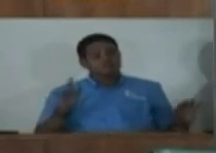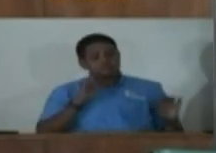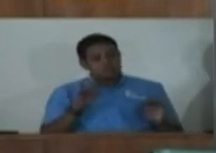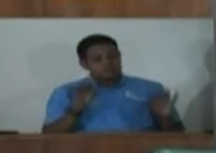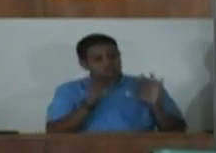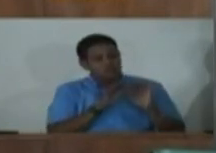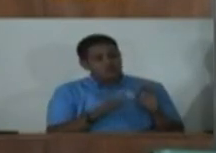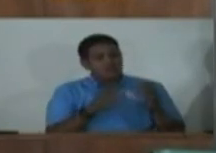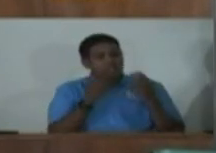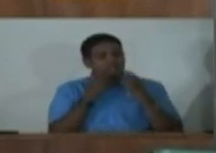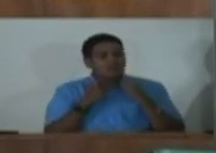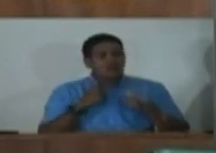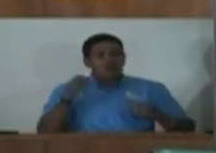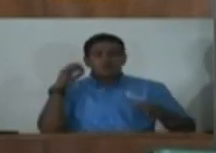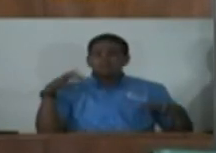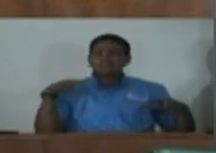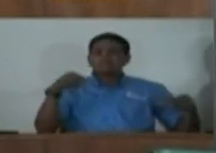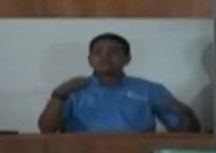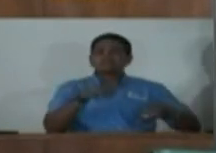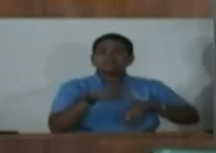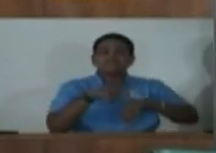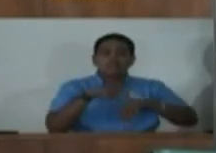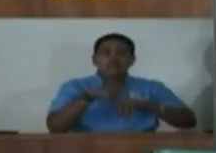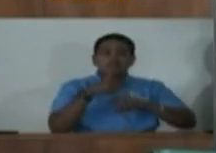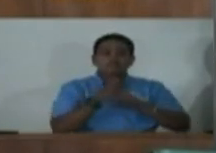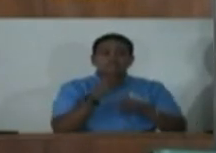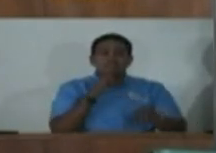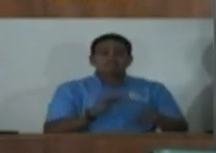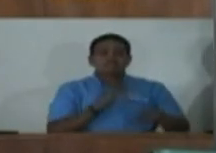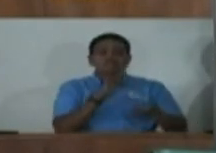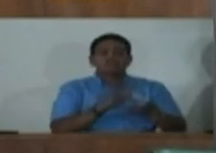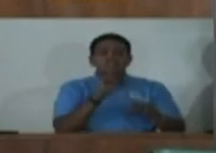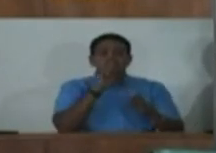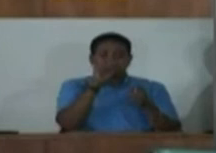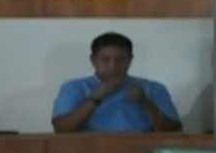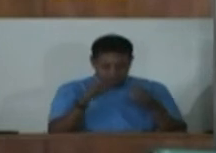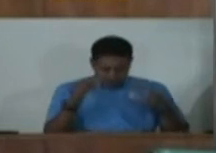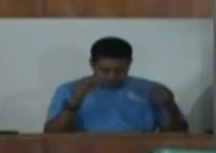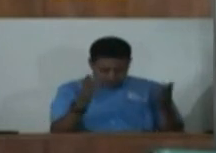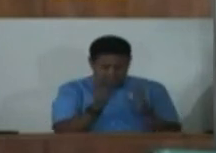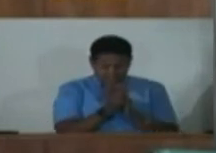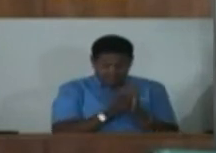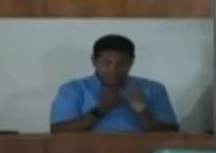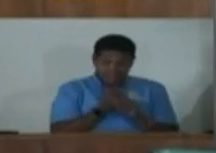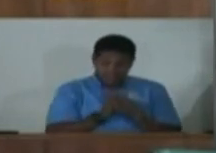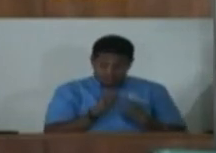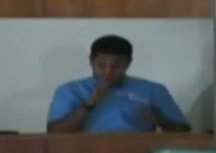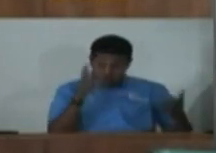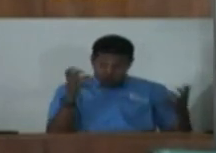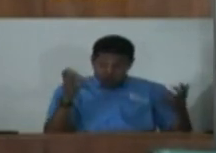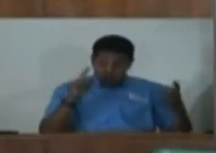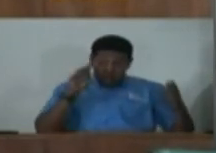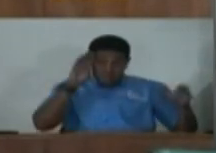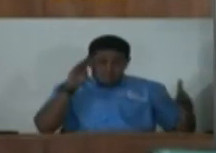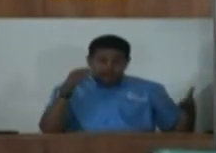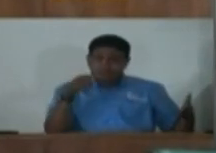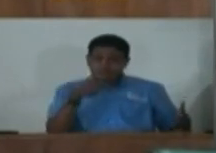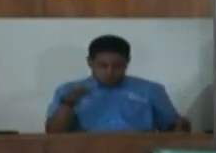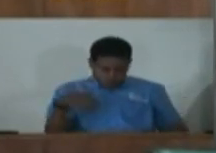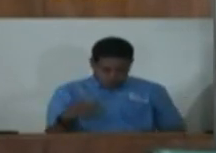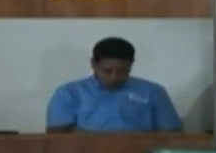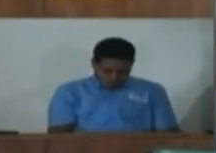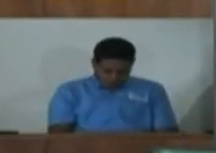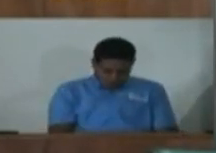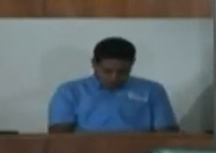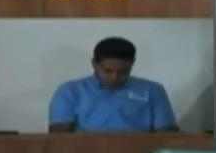I'm not going to spend the time, Madam Speaker, having to touch on the specific provisions of the Act. What I do want to address are some